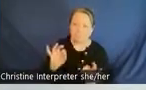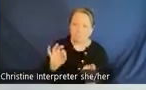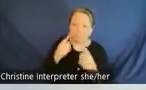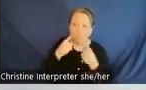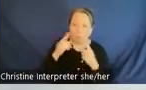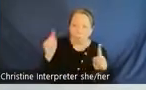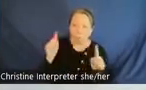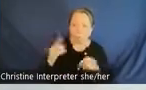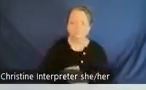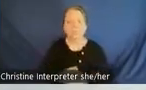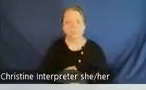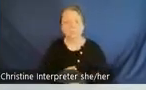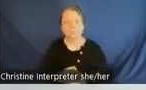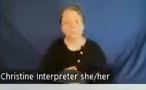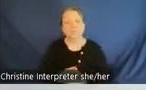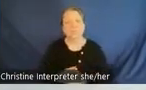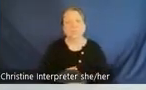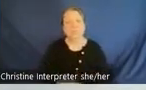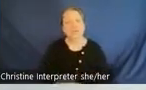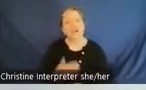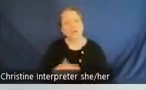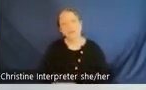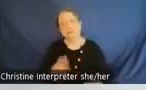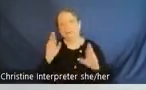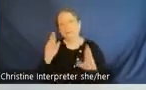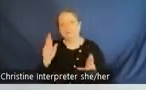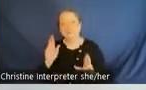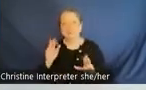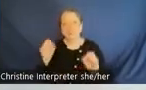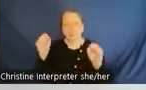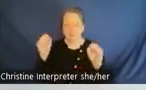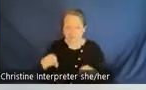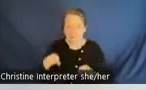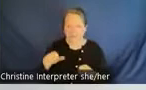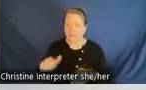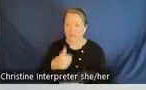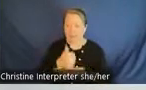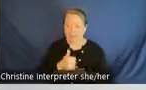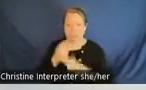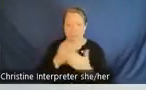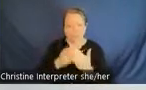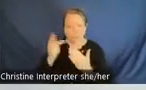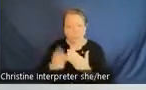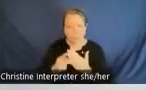So I'm hoping that somehow we can get some of these programs or ideas